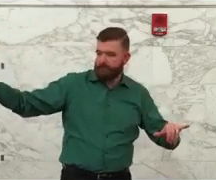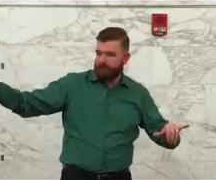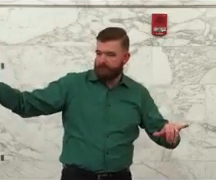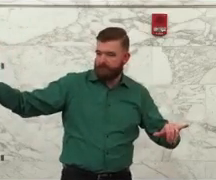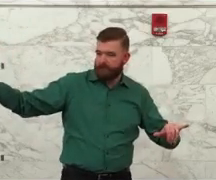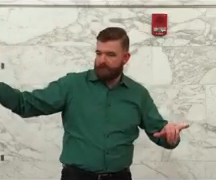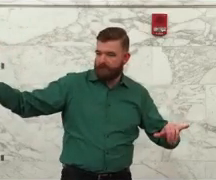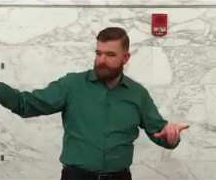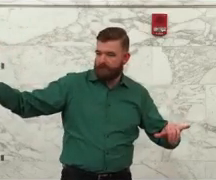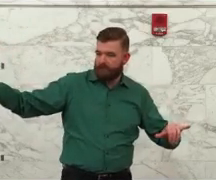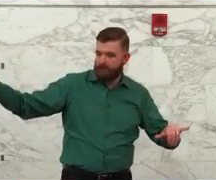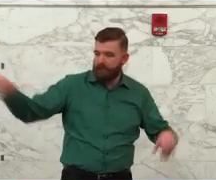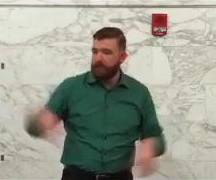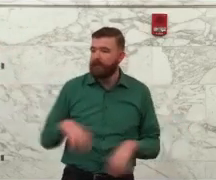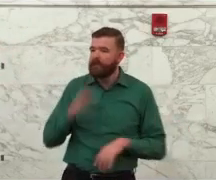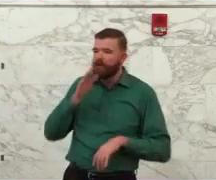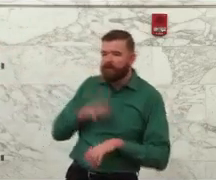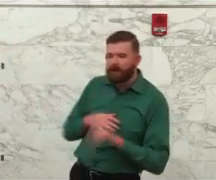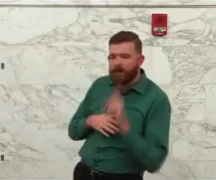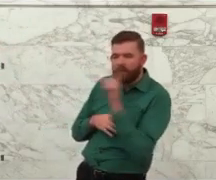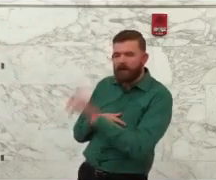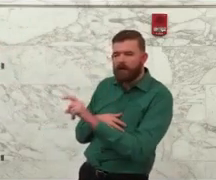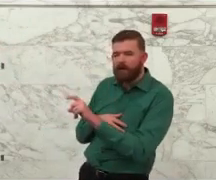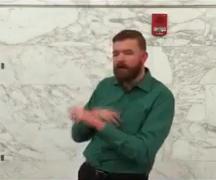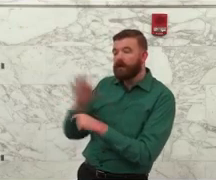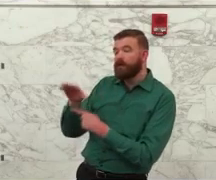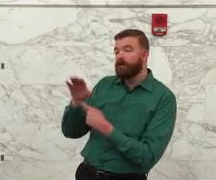this earlier. I want to make sure I say this right.